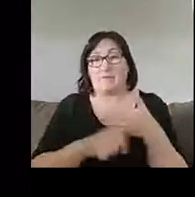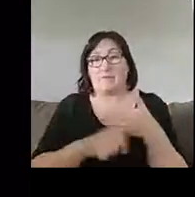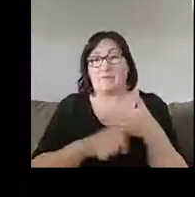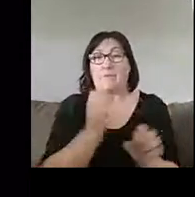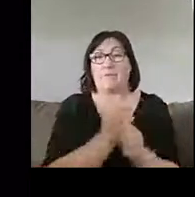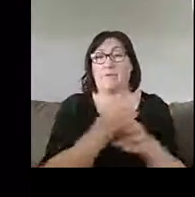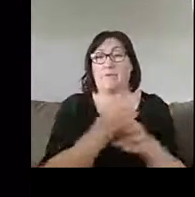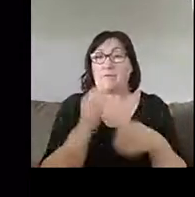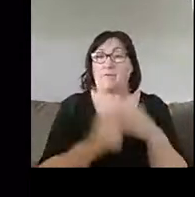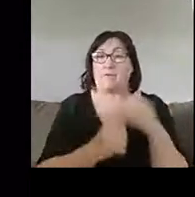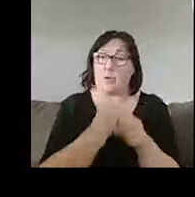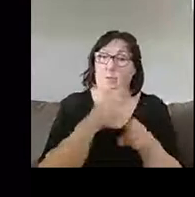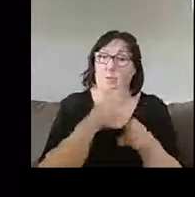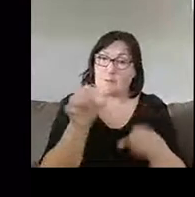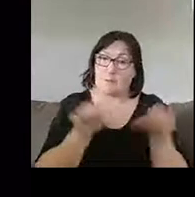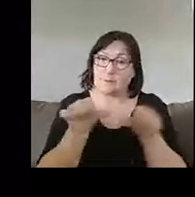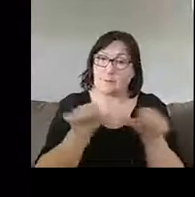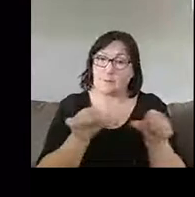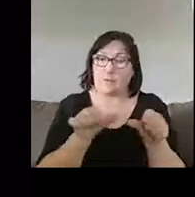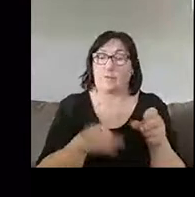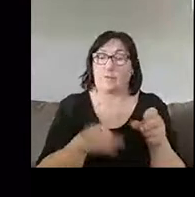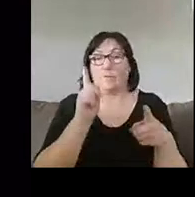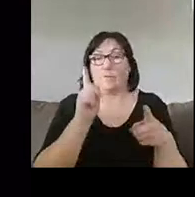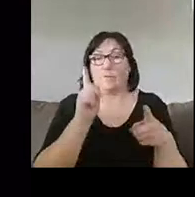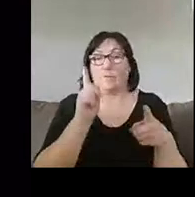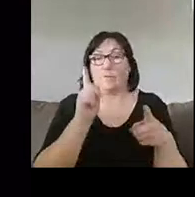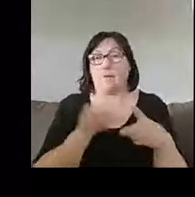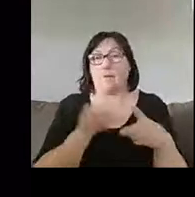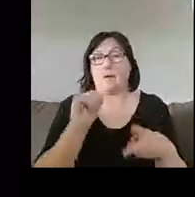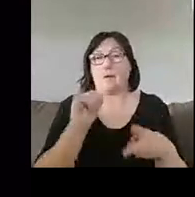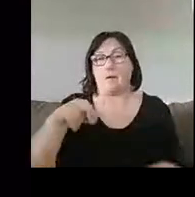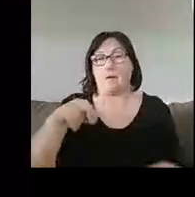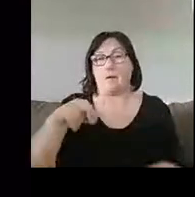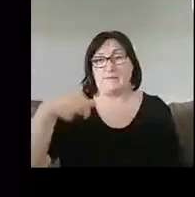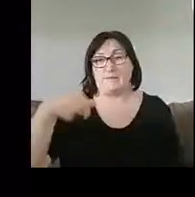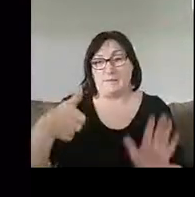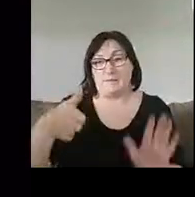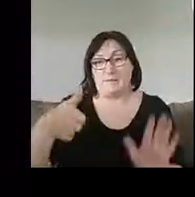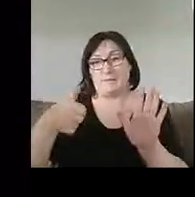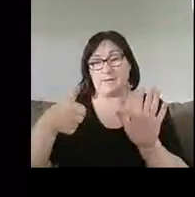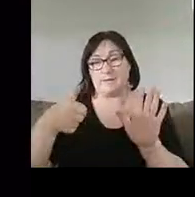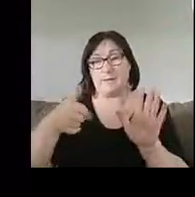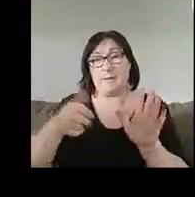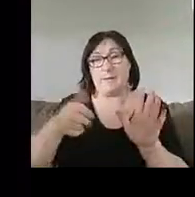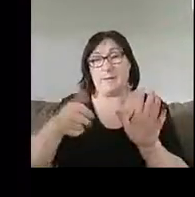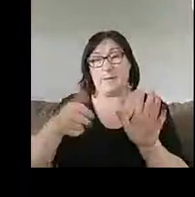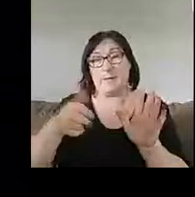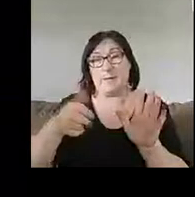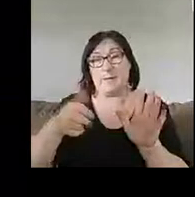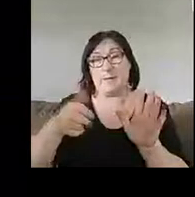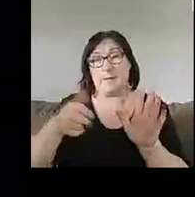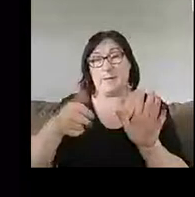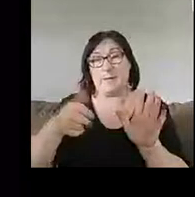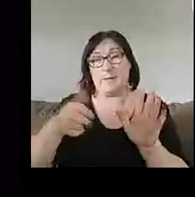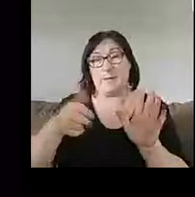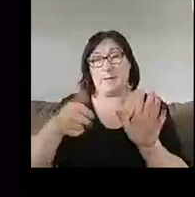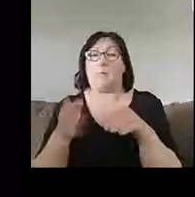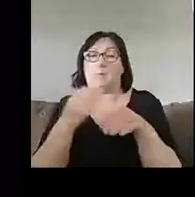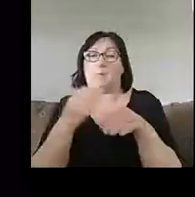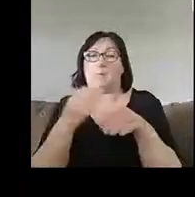assessment. Second one, IRP6 once again, plus the payment on or before the last day of the year of